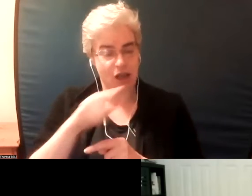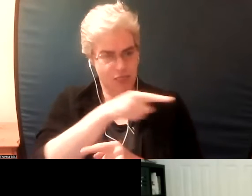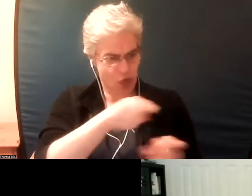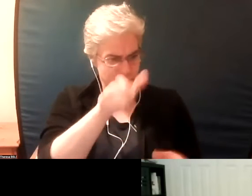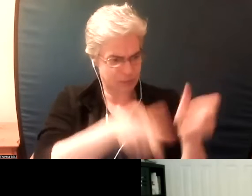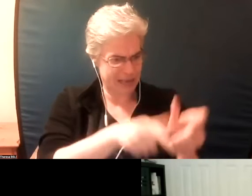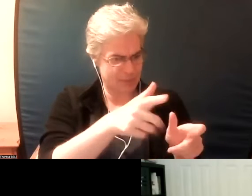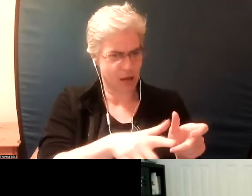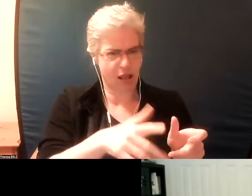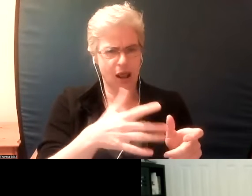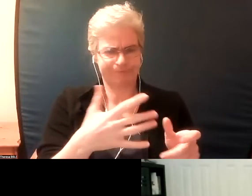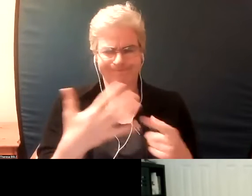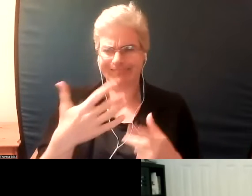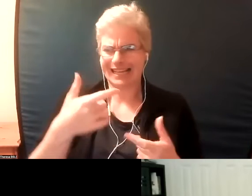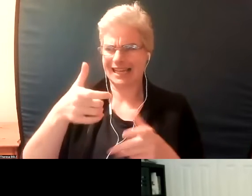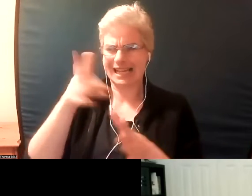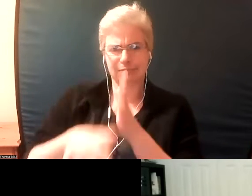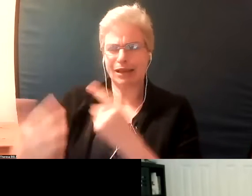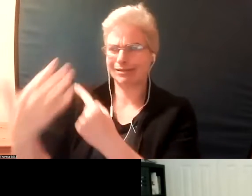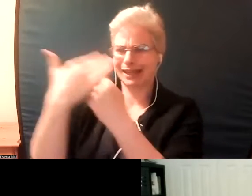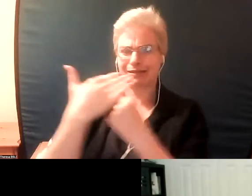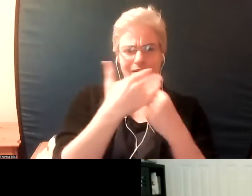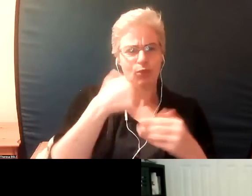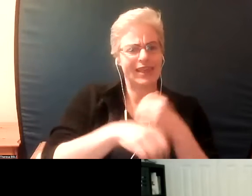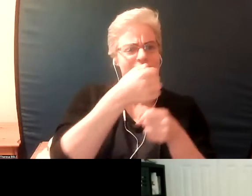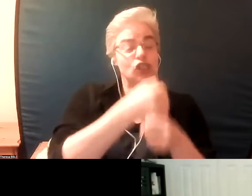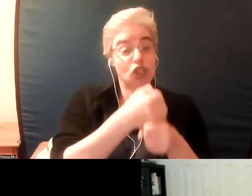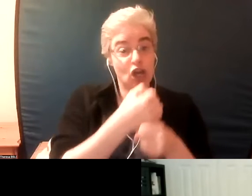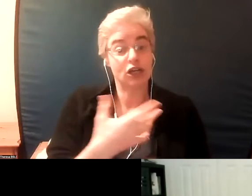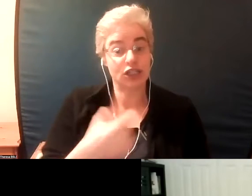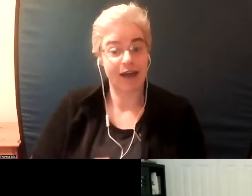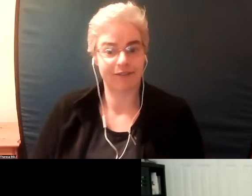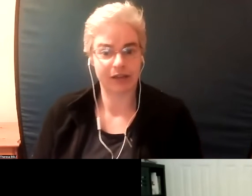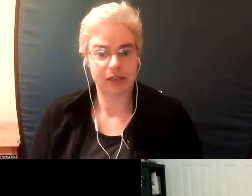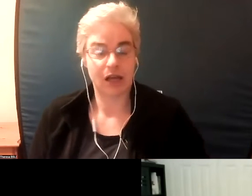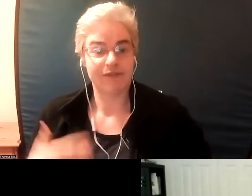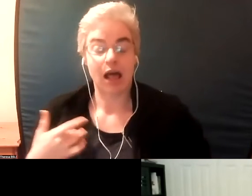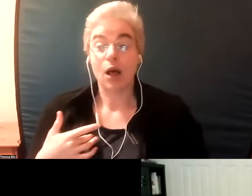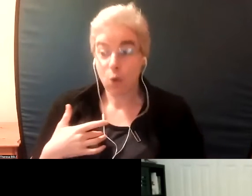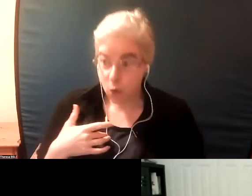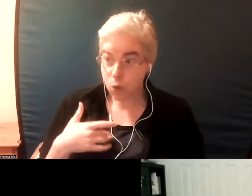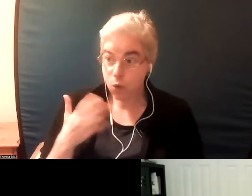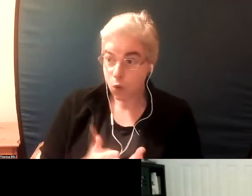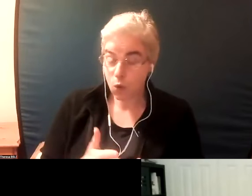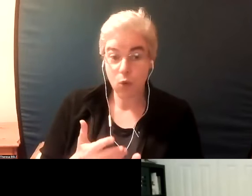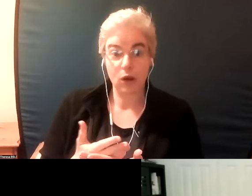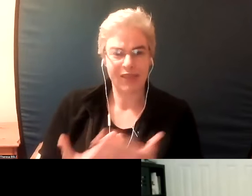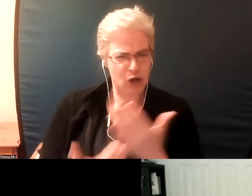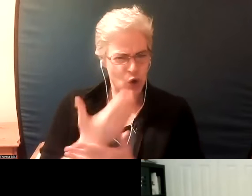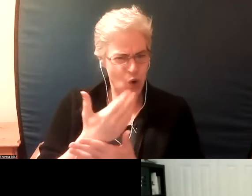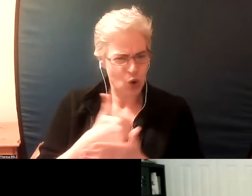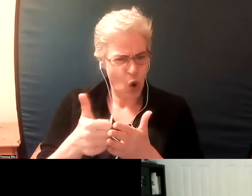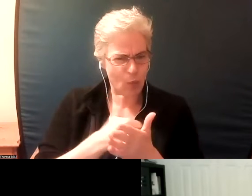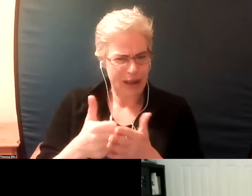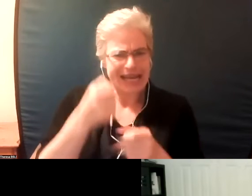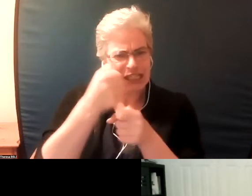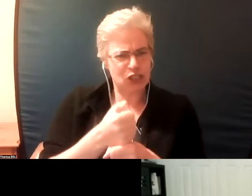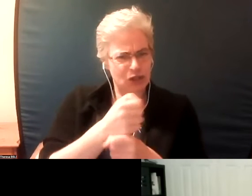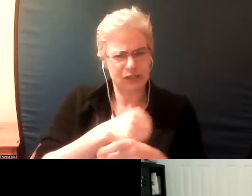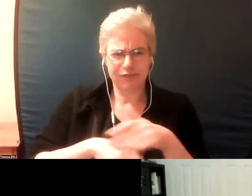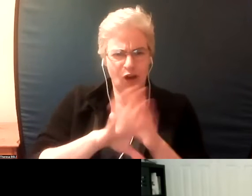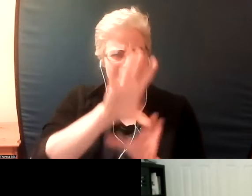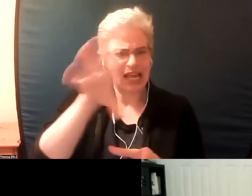in the church and the world. So I kind of was, yeah, well, that's new. Normally inclusive church and so on